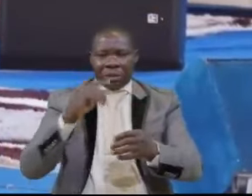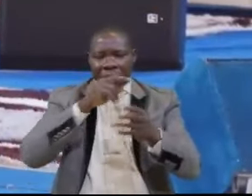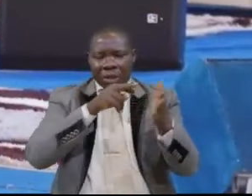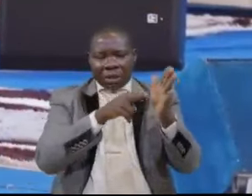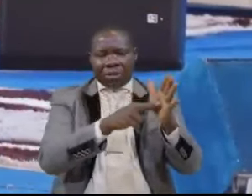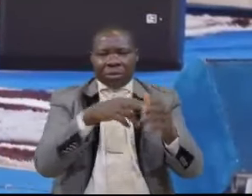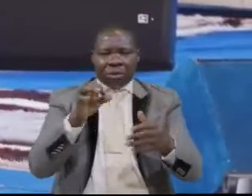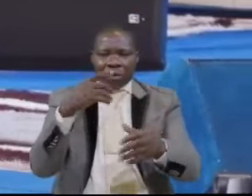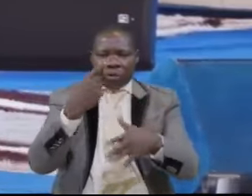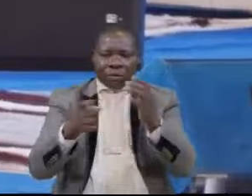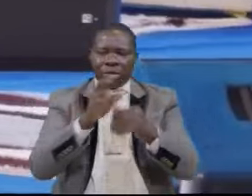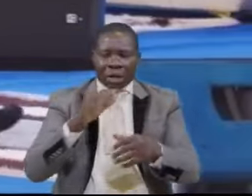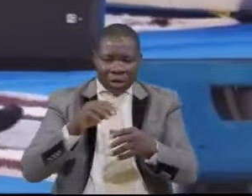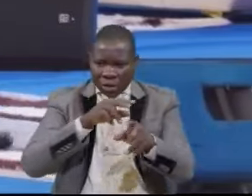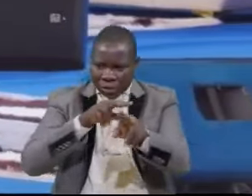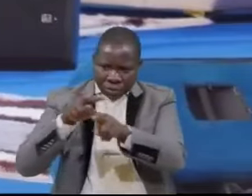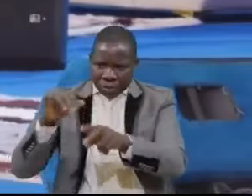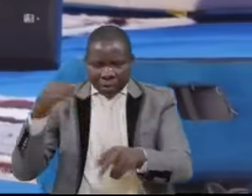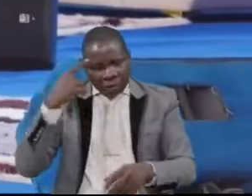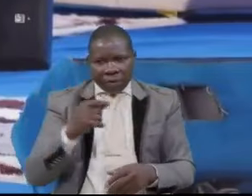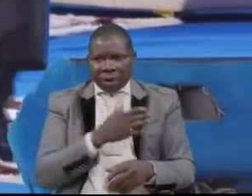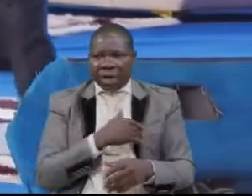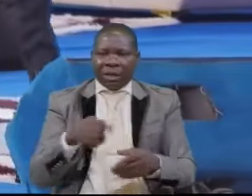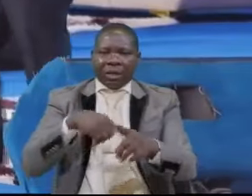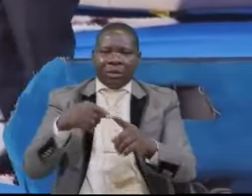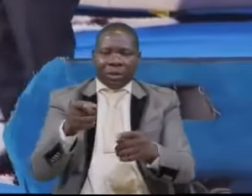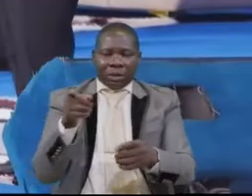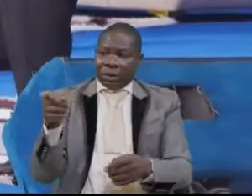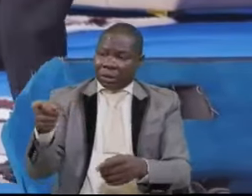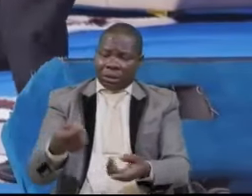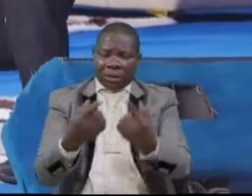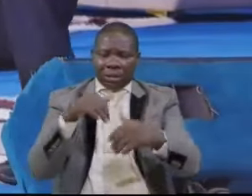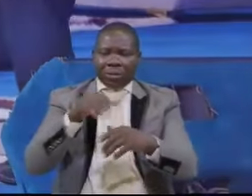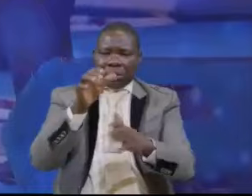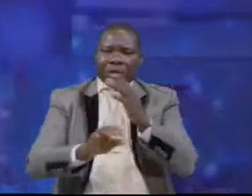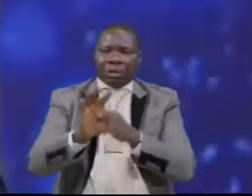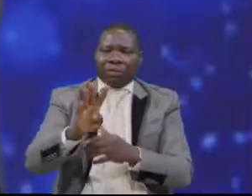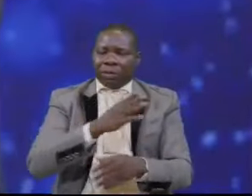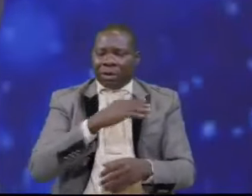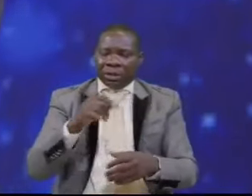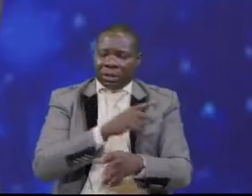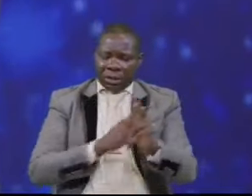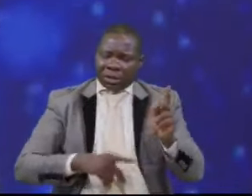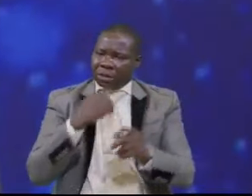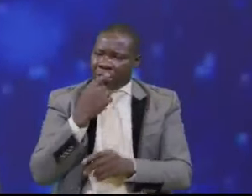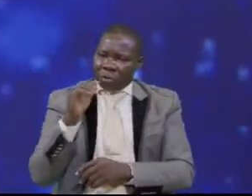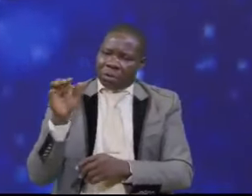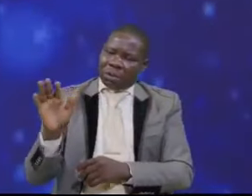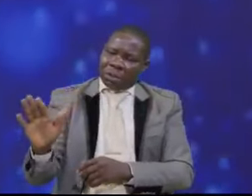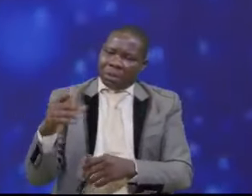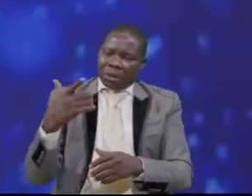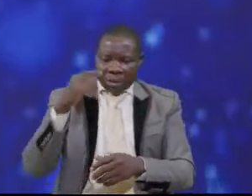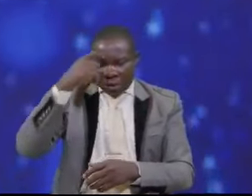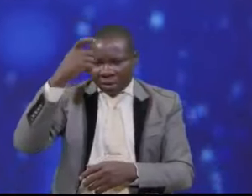And was loyal. And when he came in chapter 4 and the king told him the dream, he stood